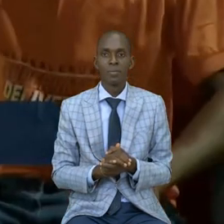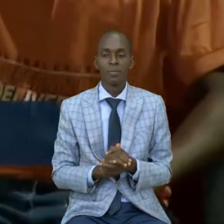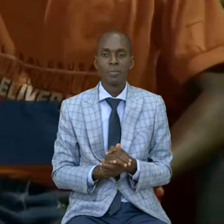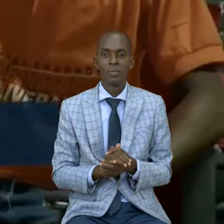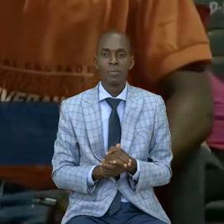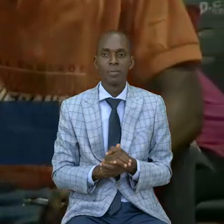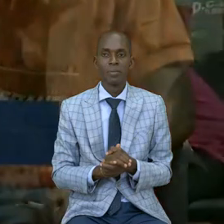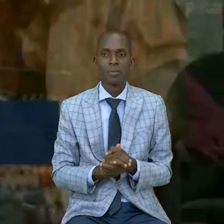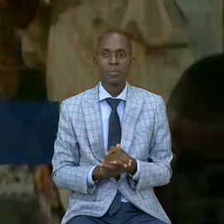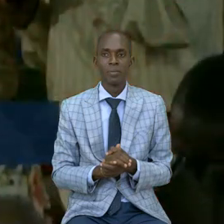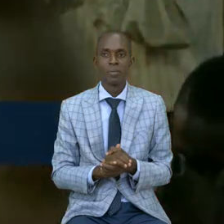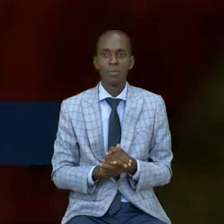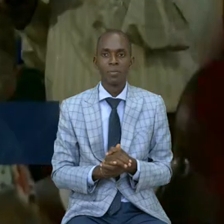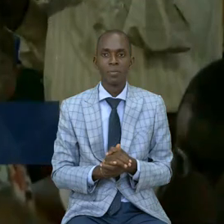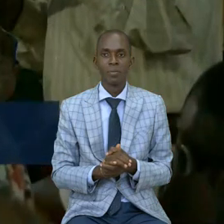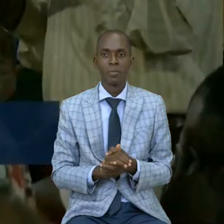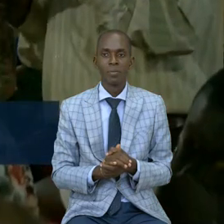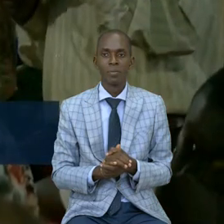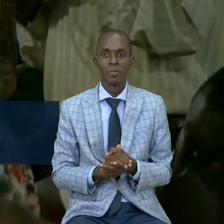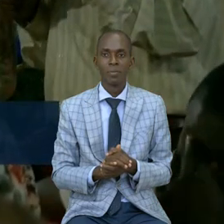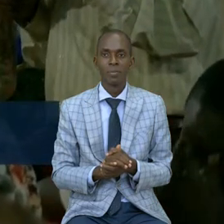Okay, I can see the flag.